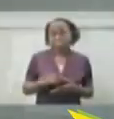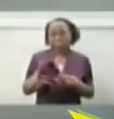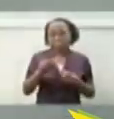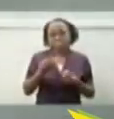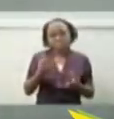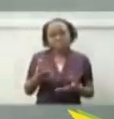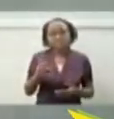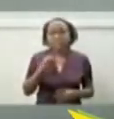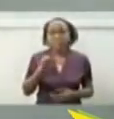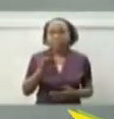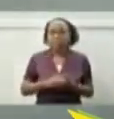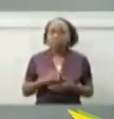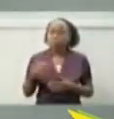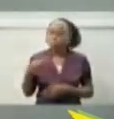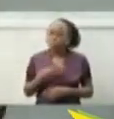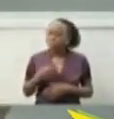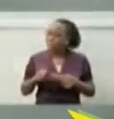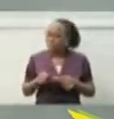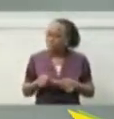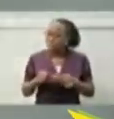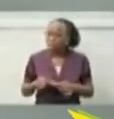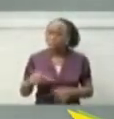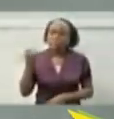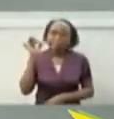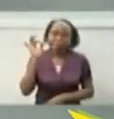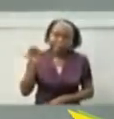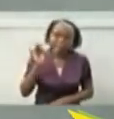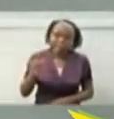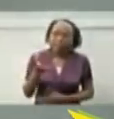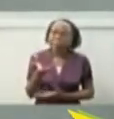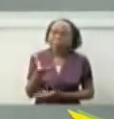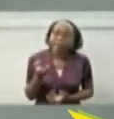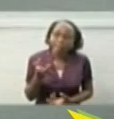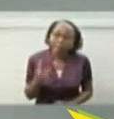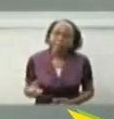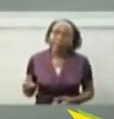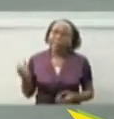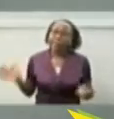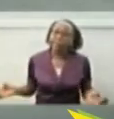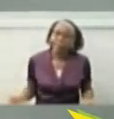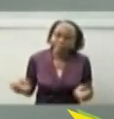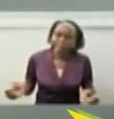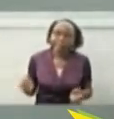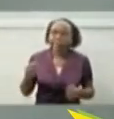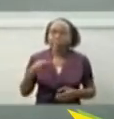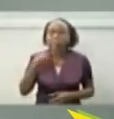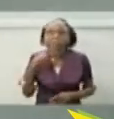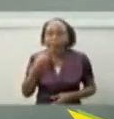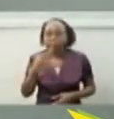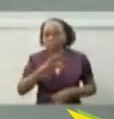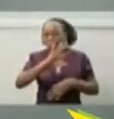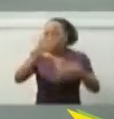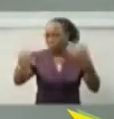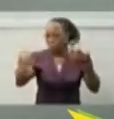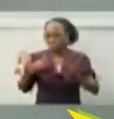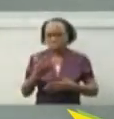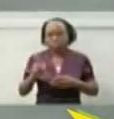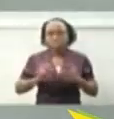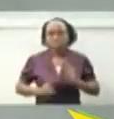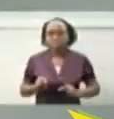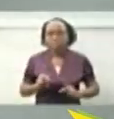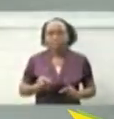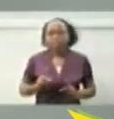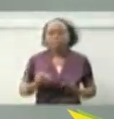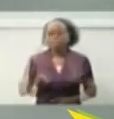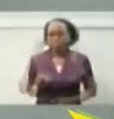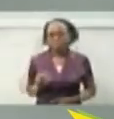Continue to plead, preach, implore the public at large to adhere